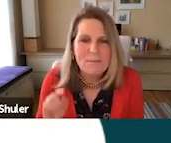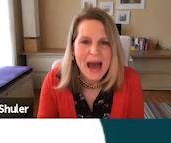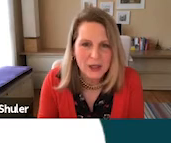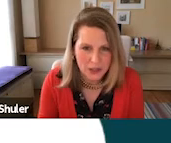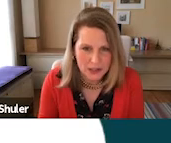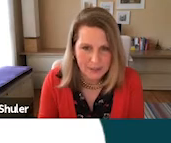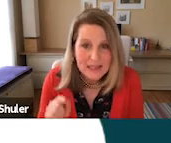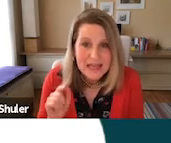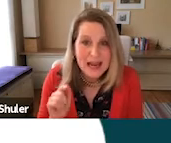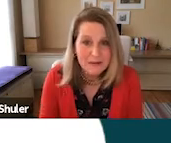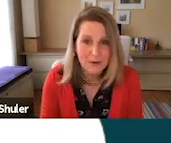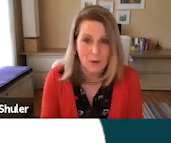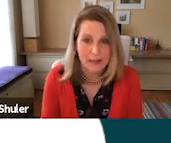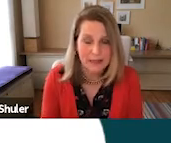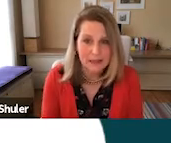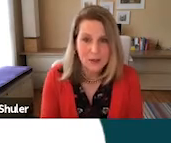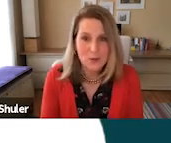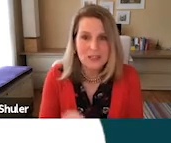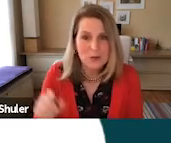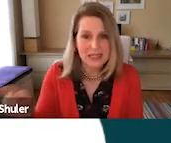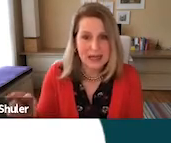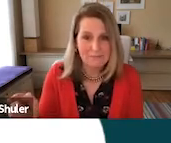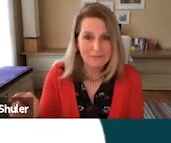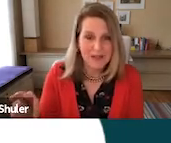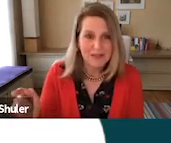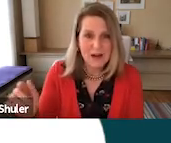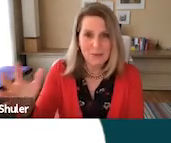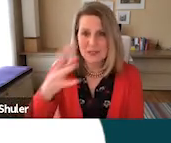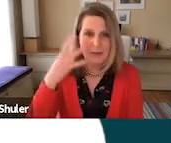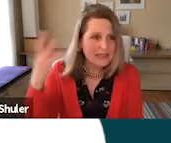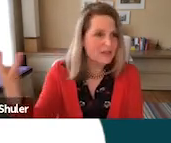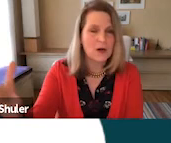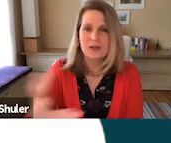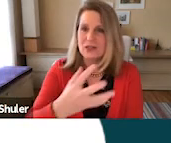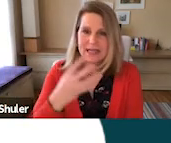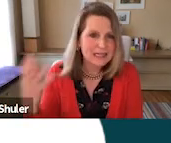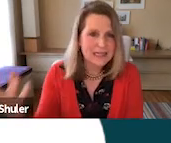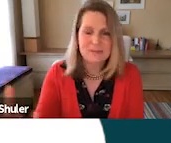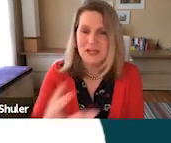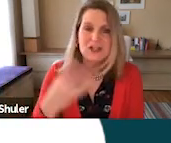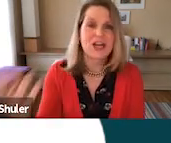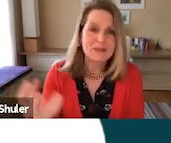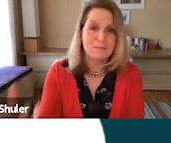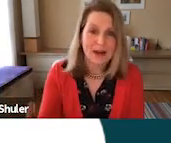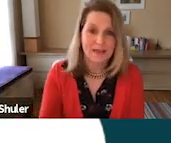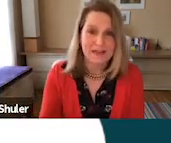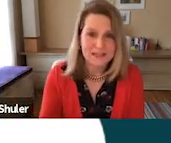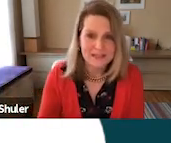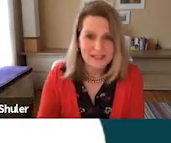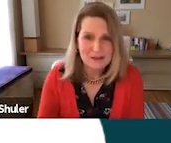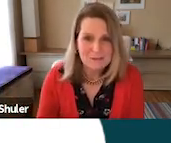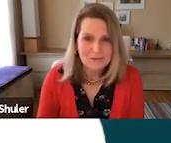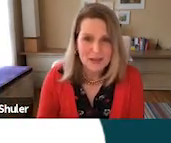platforms matters because everyone who is using them, their perspective and their understanding is being shaped by